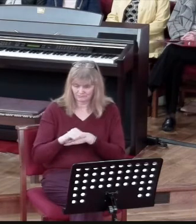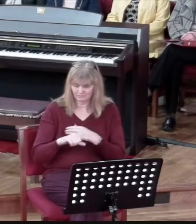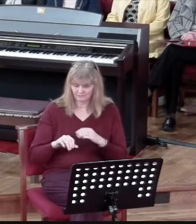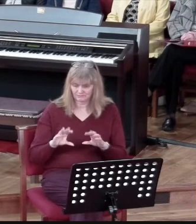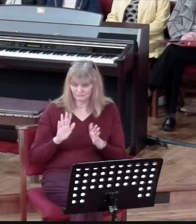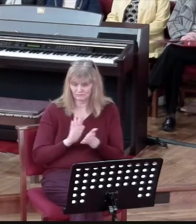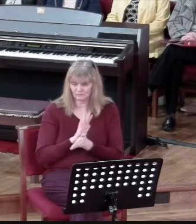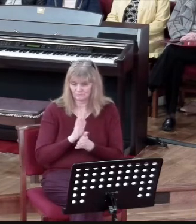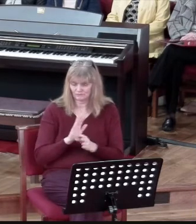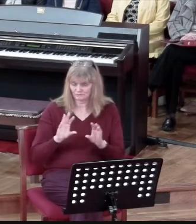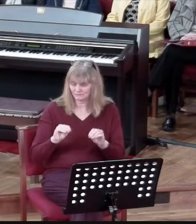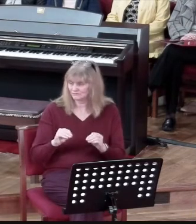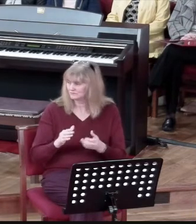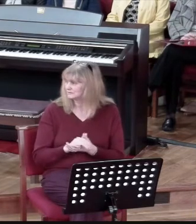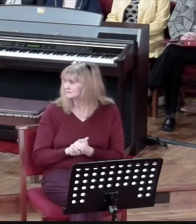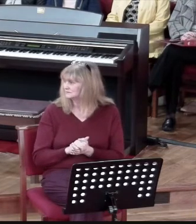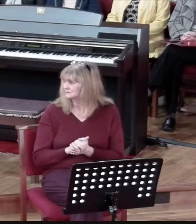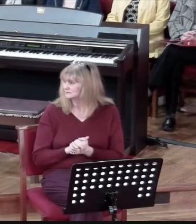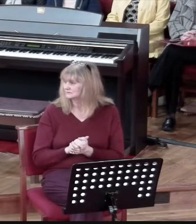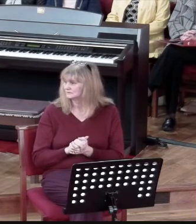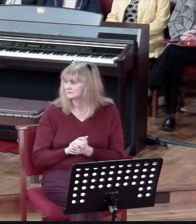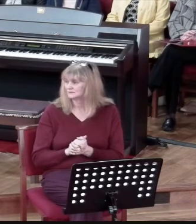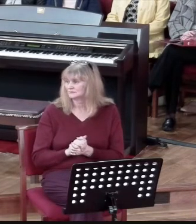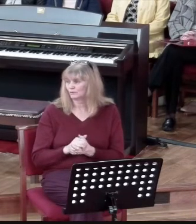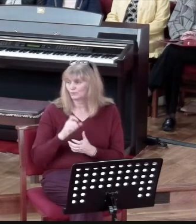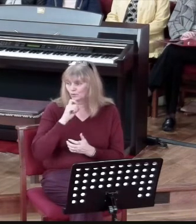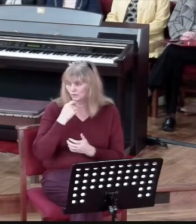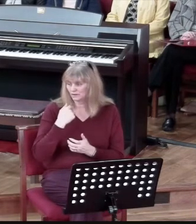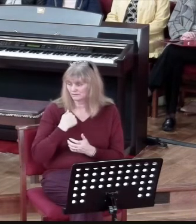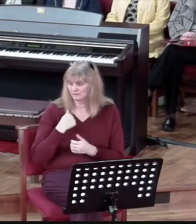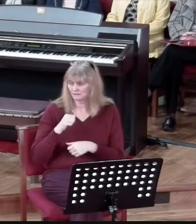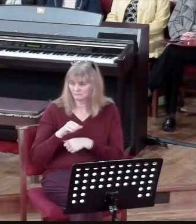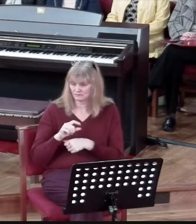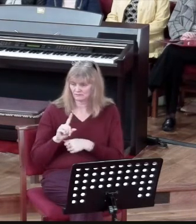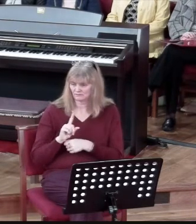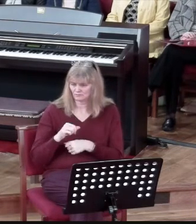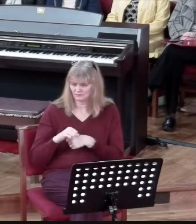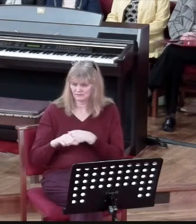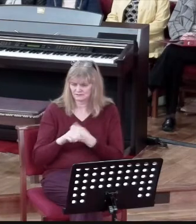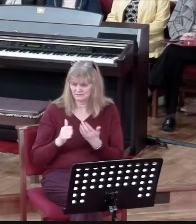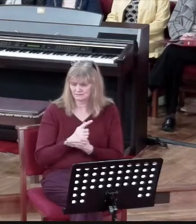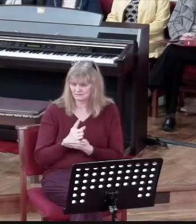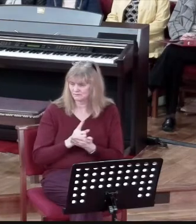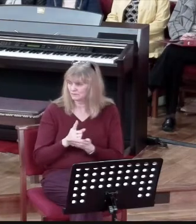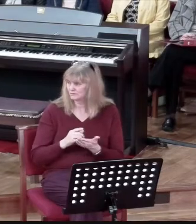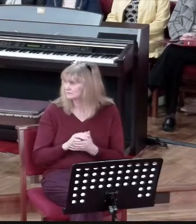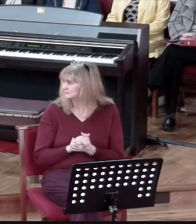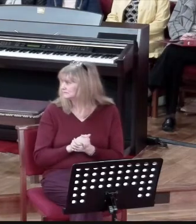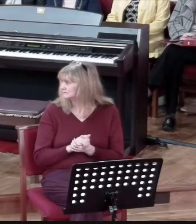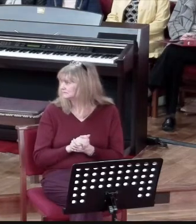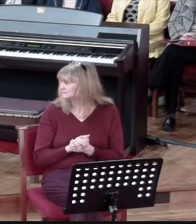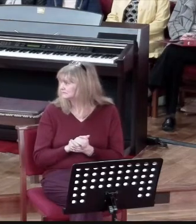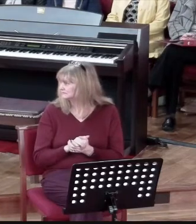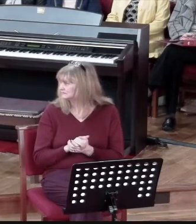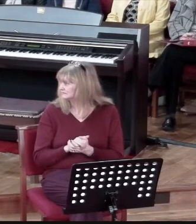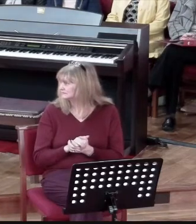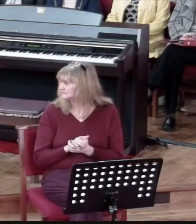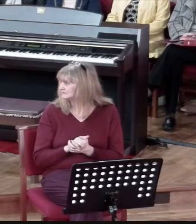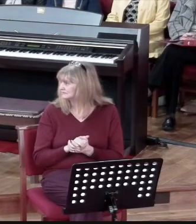Easter's not just about holidays, is it? Who can tell me what Easter is about? Is it, go on then, tell